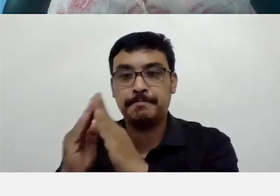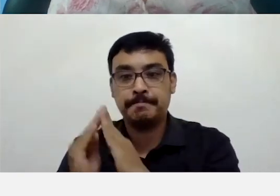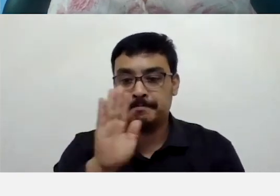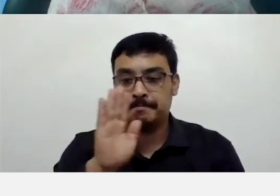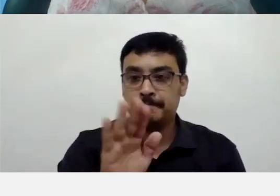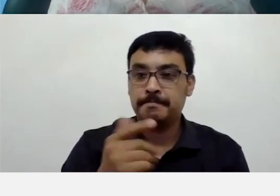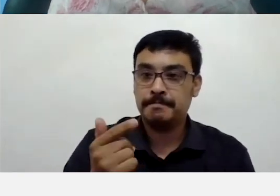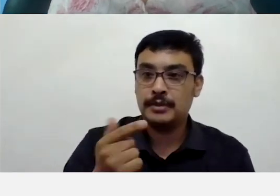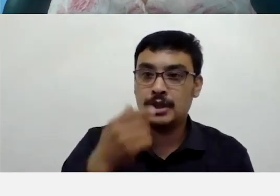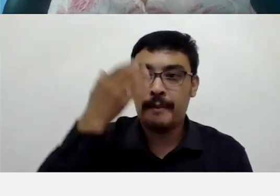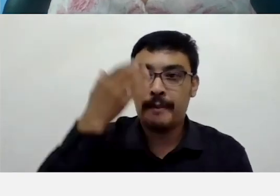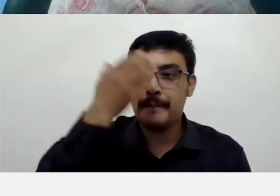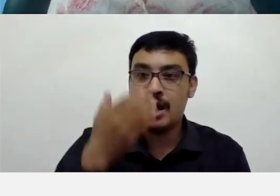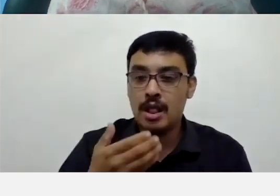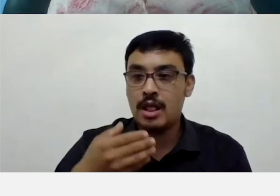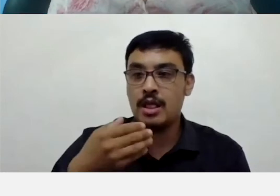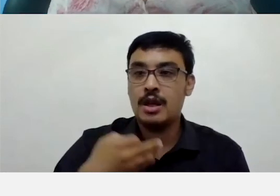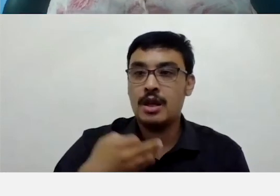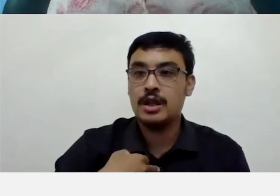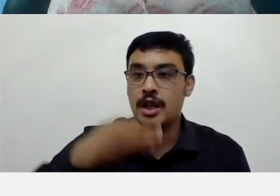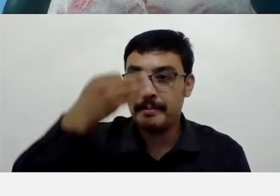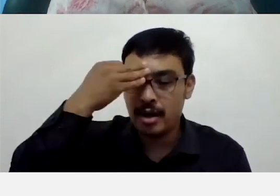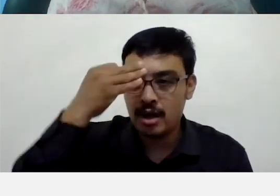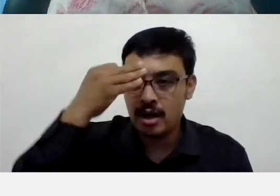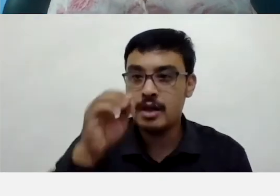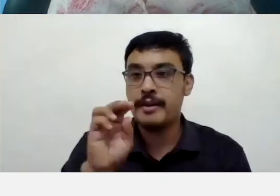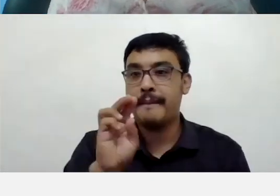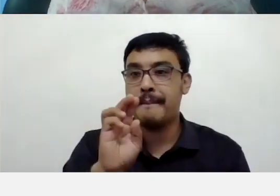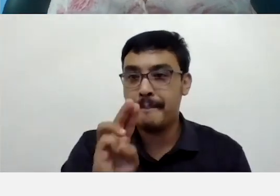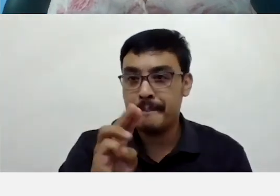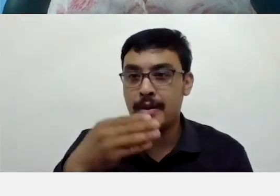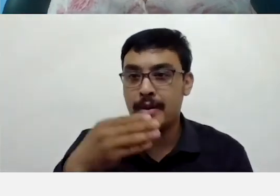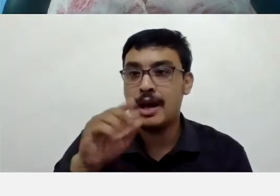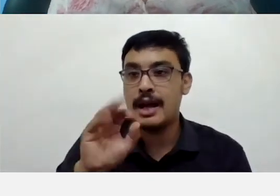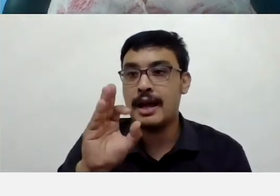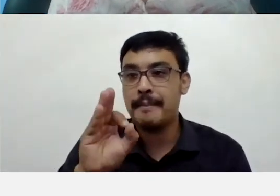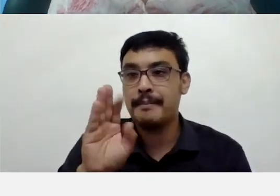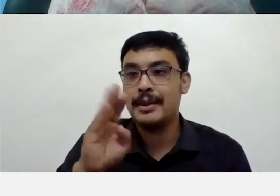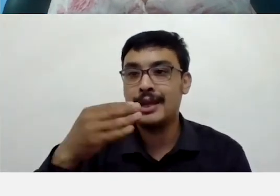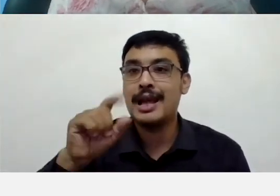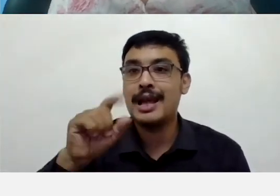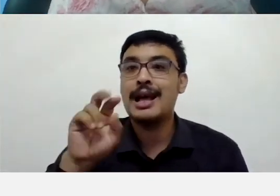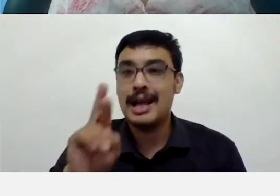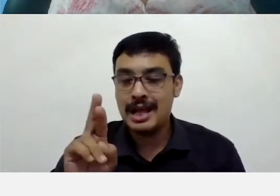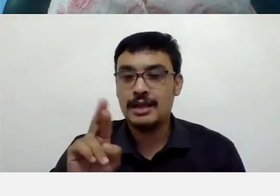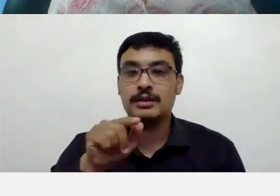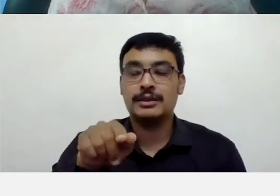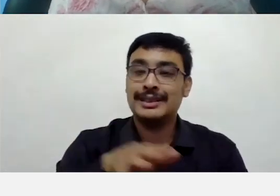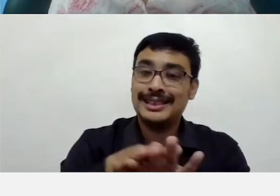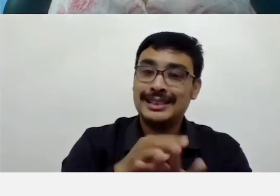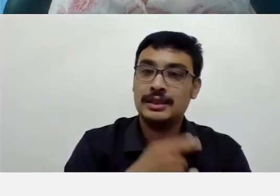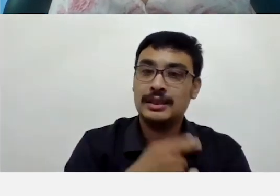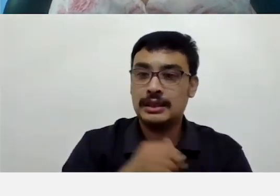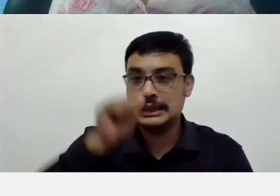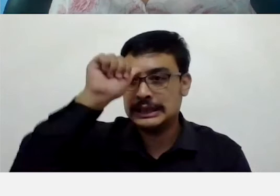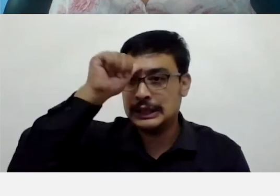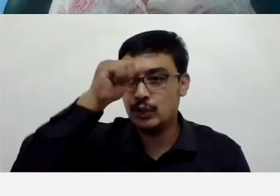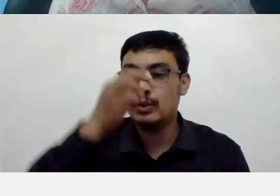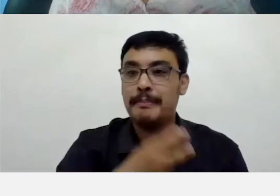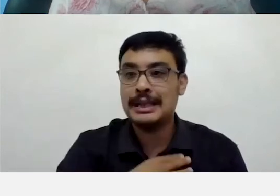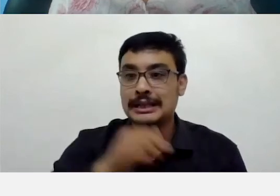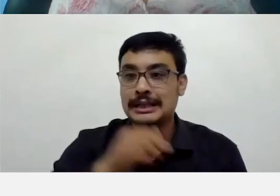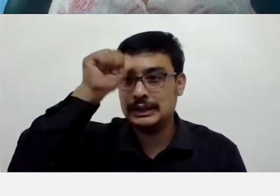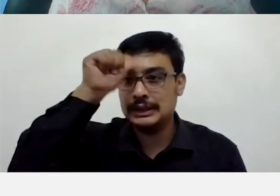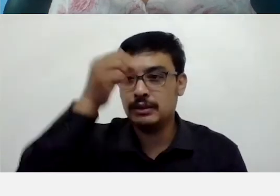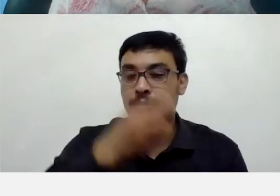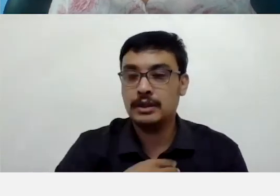Mangal Dharmadip Mahabihar. So here, though lots of people are Hindu, we also worship Buddha.